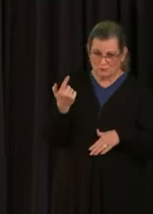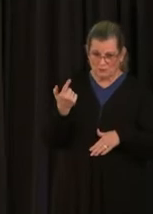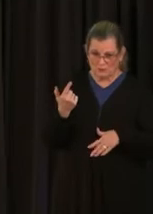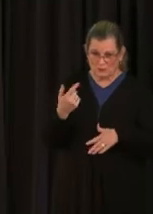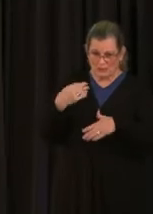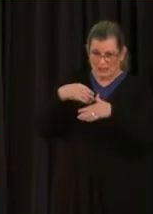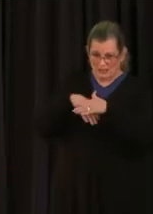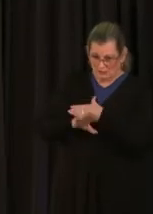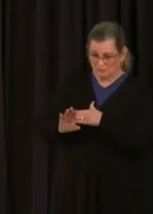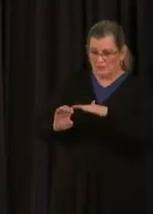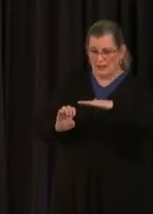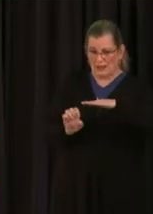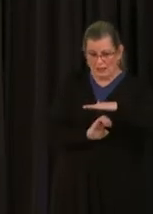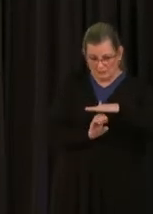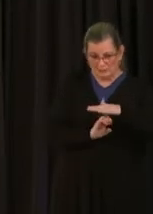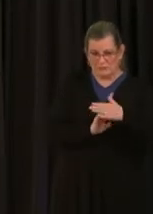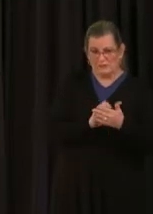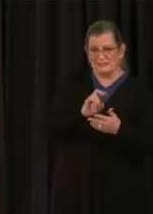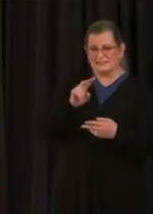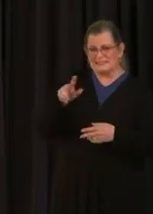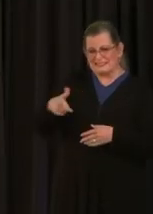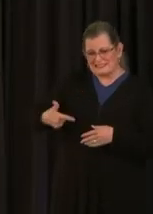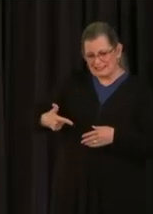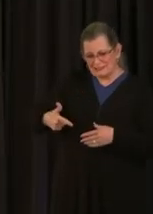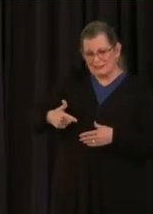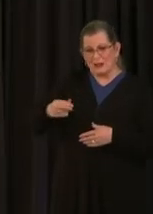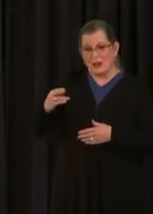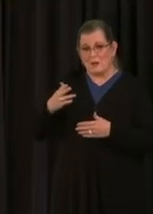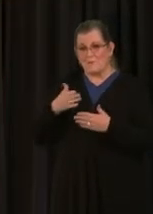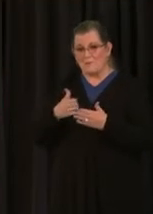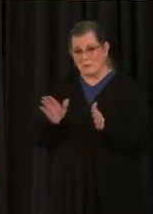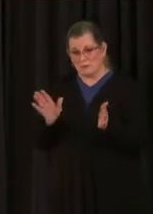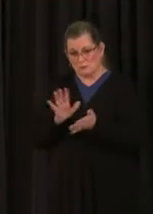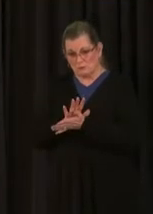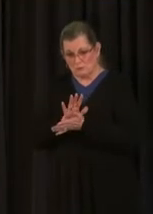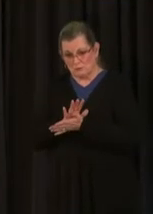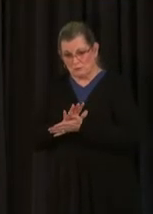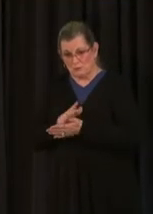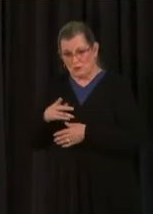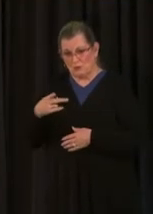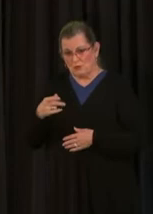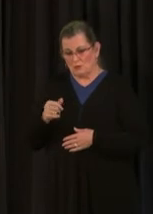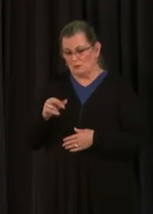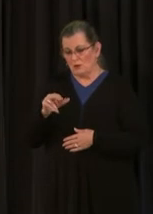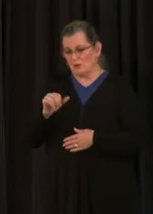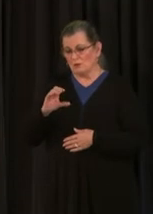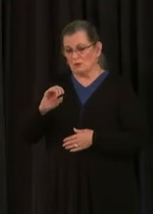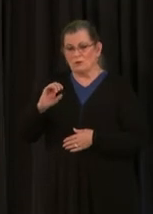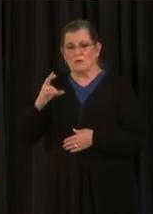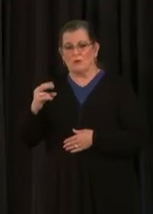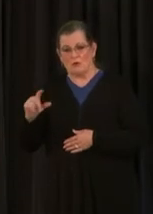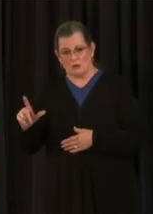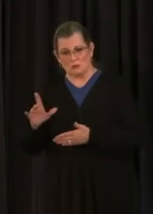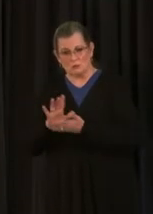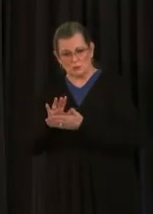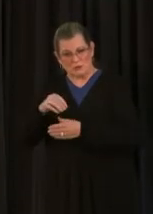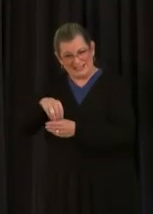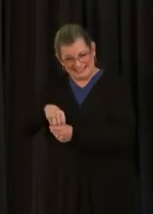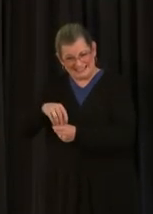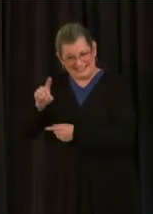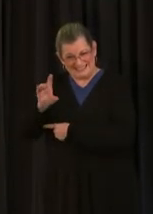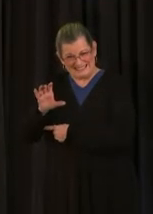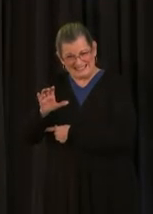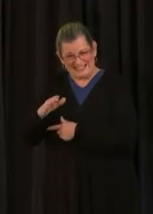or secondary, public, charter, private, or parochial school located within the district, or youth in the care